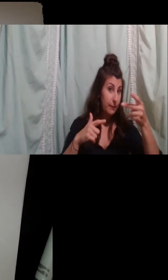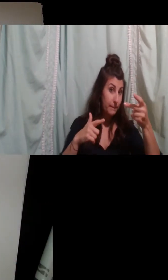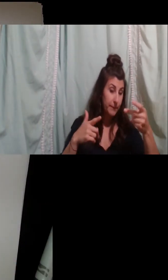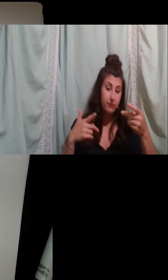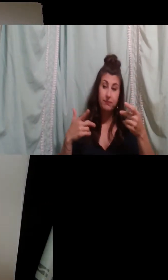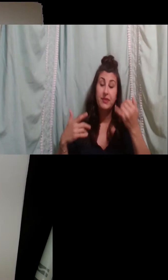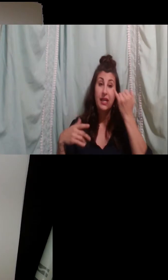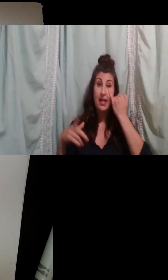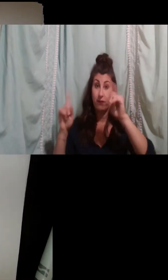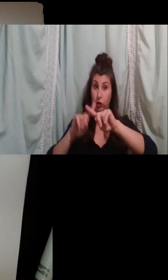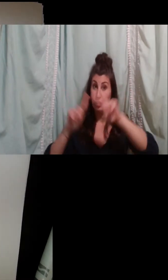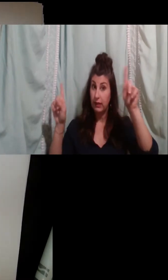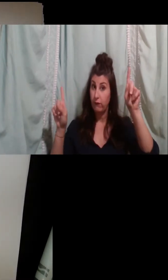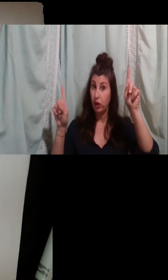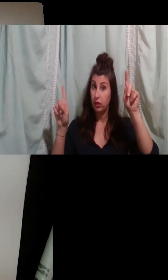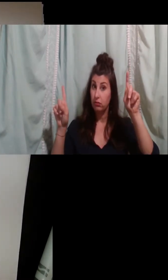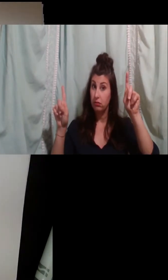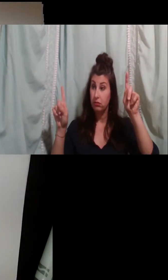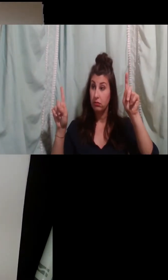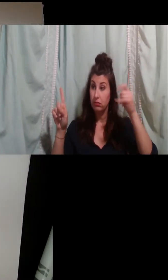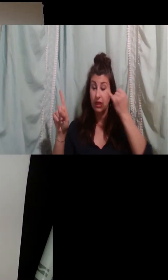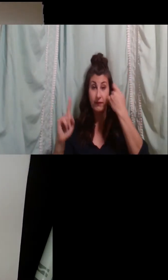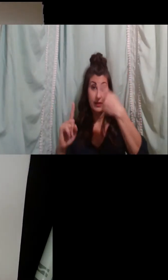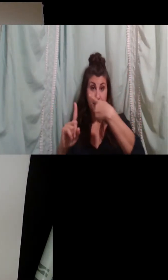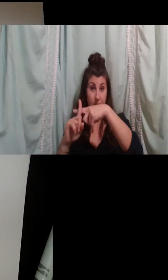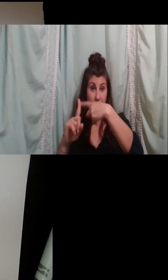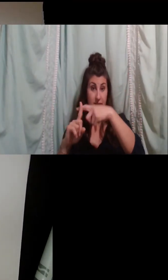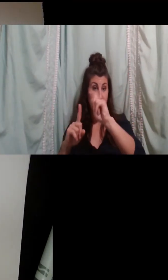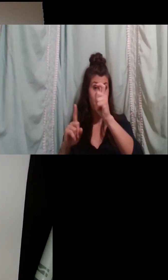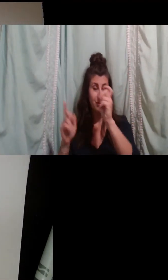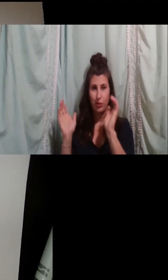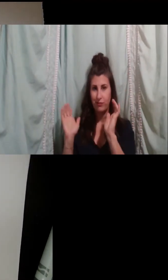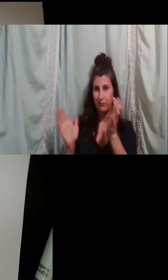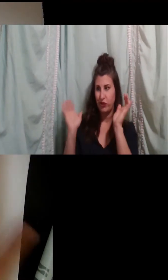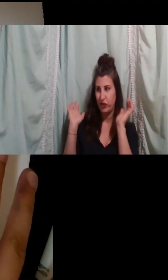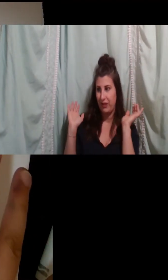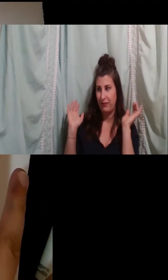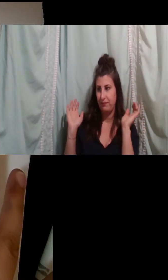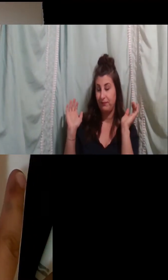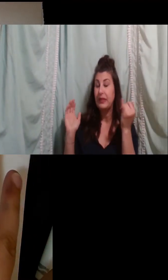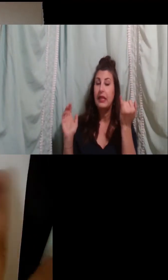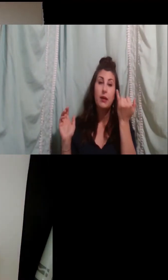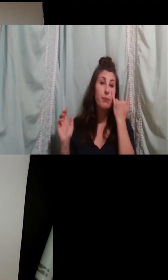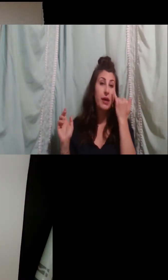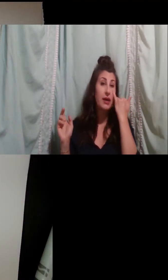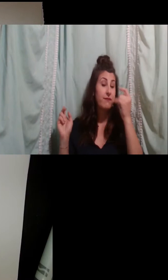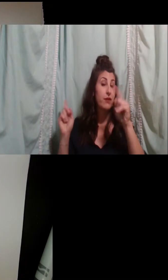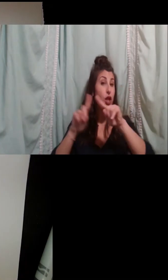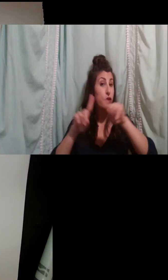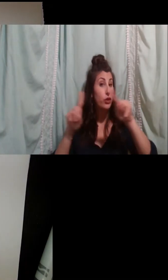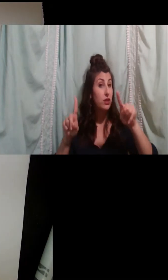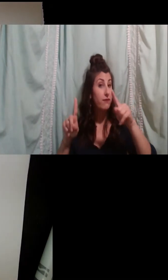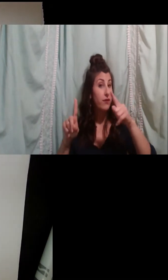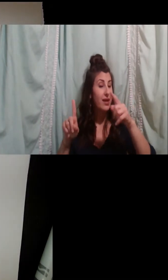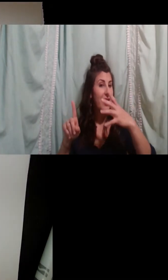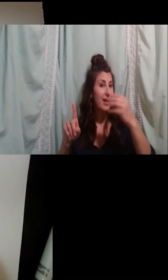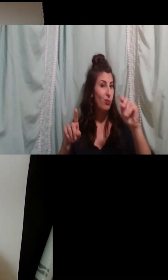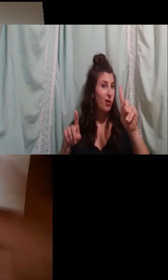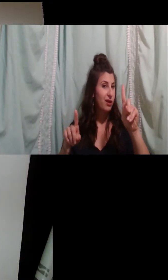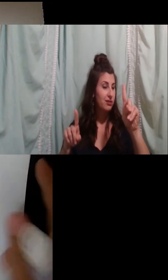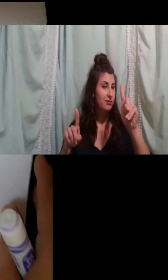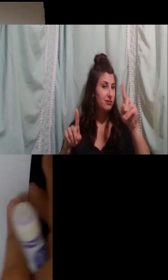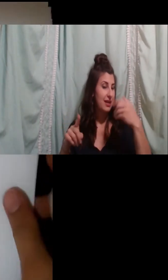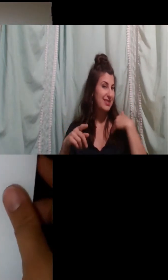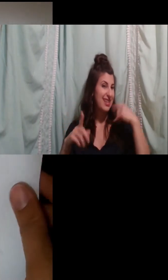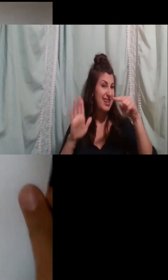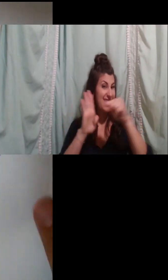first. And then if they're different, if they have positive exponents, just leave it. But if they're different and one's negative,